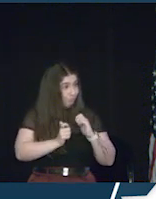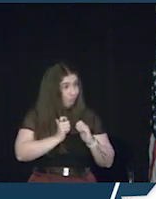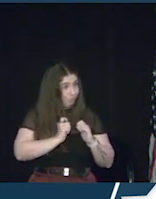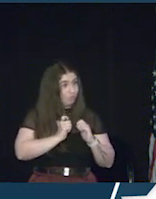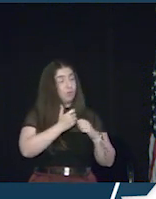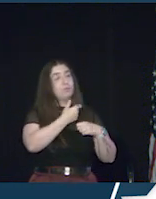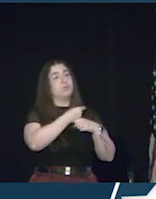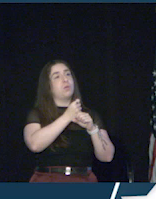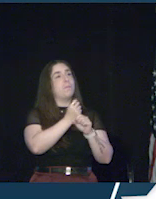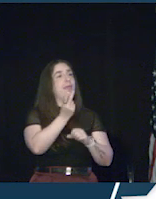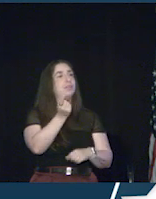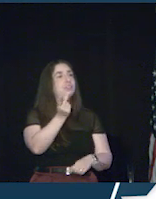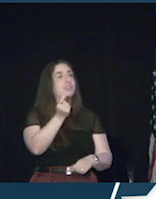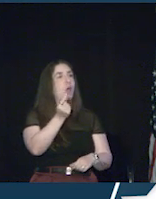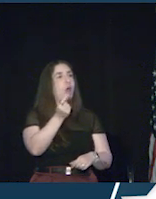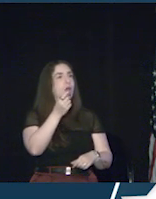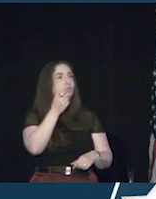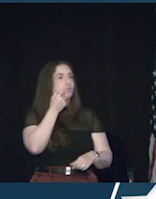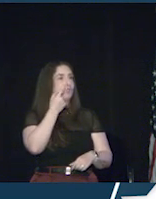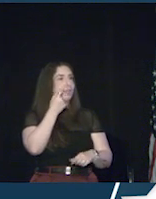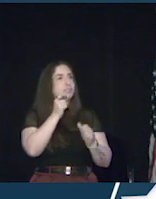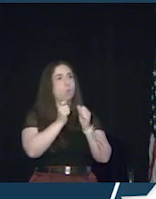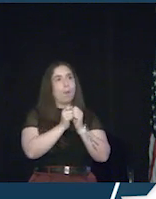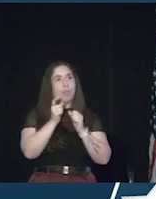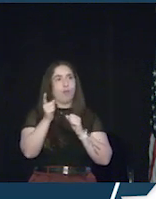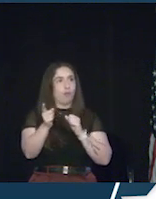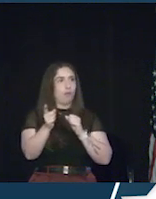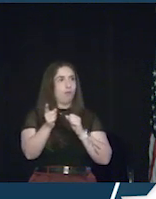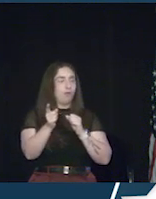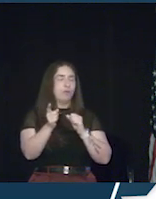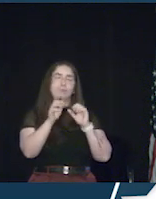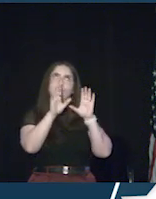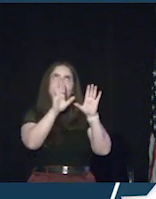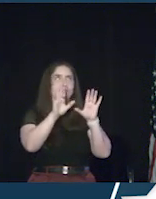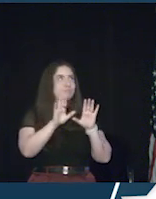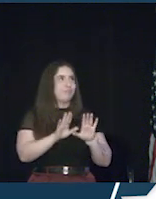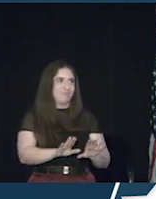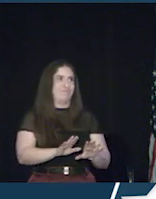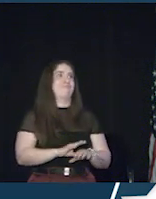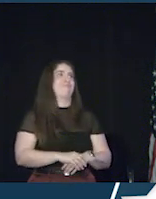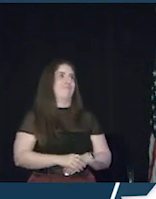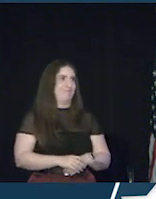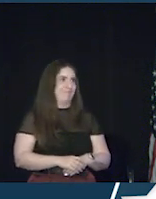make dog treats with her. It was awesome.